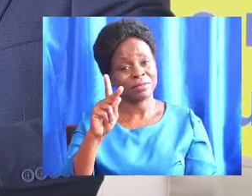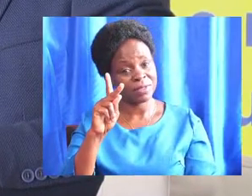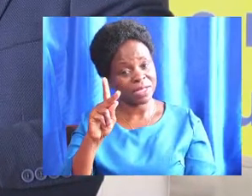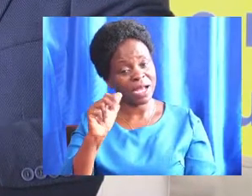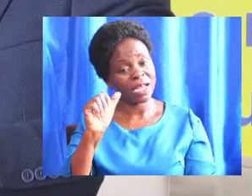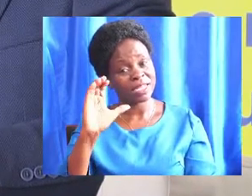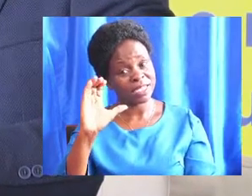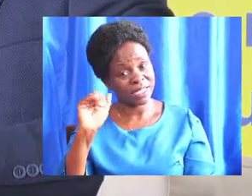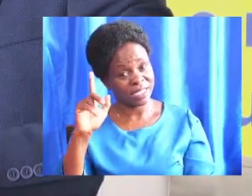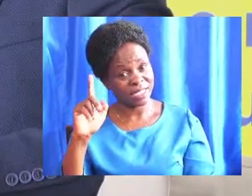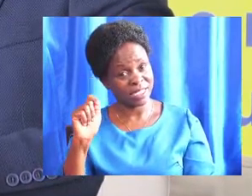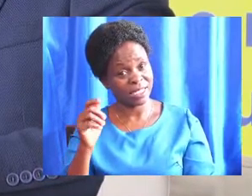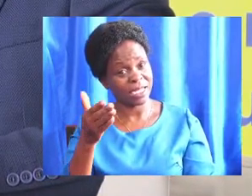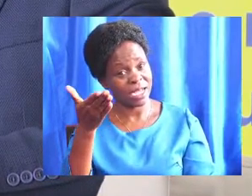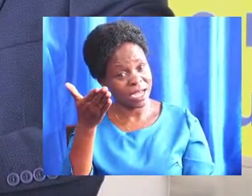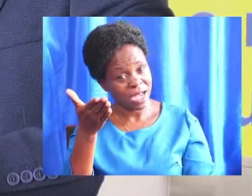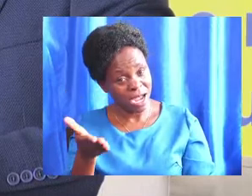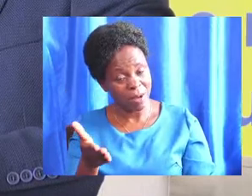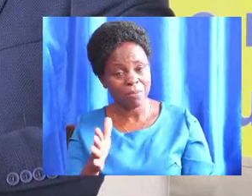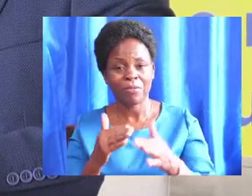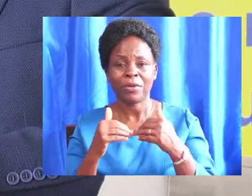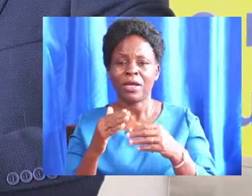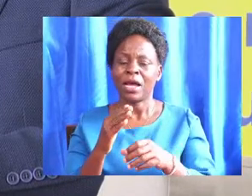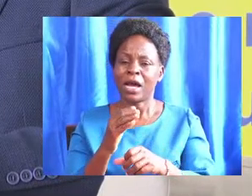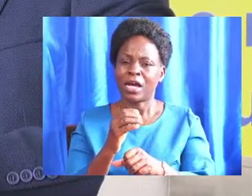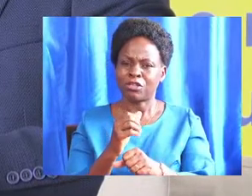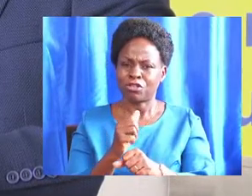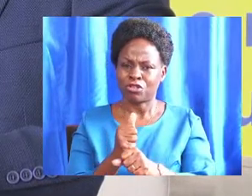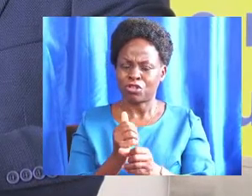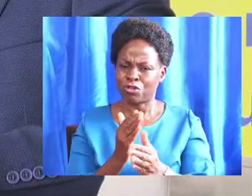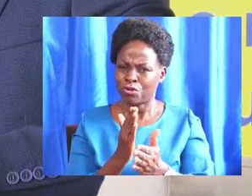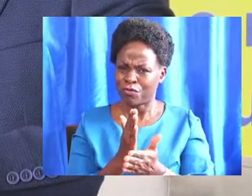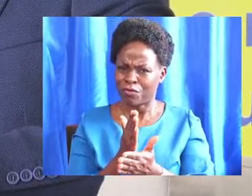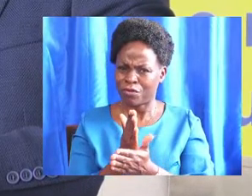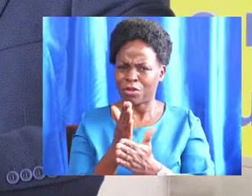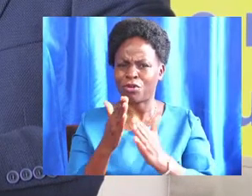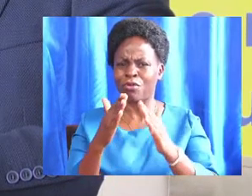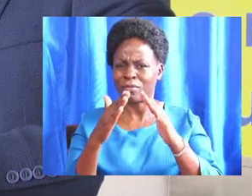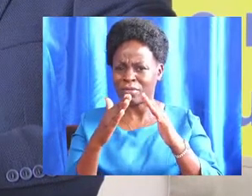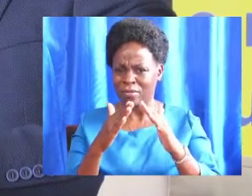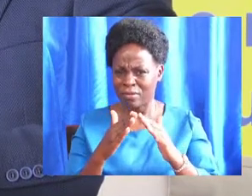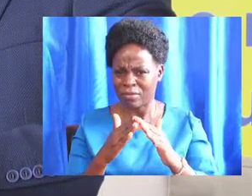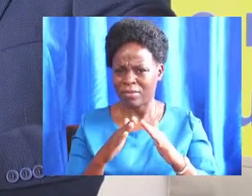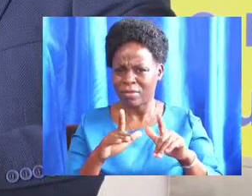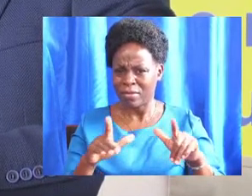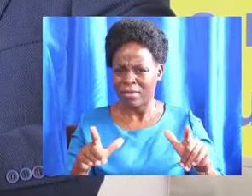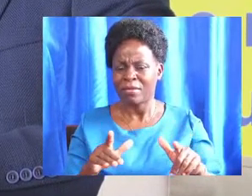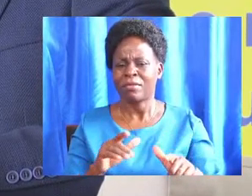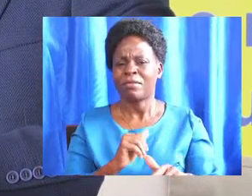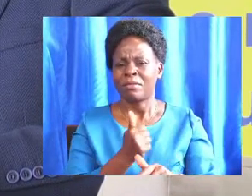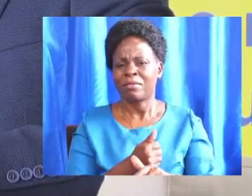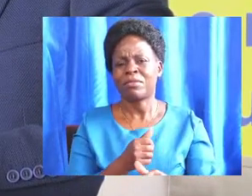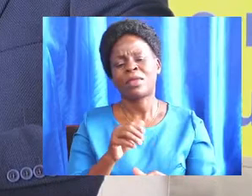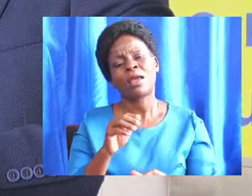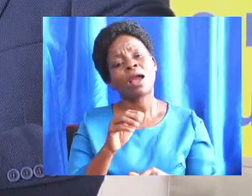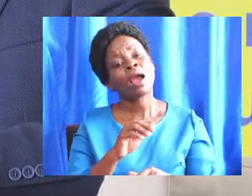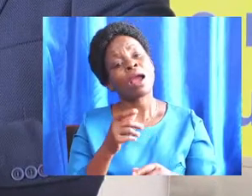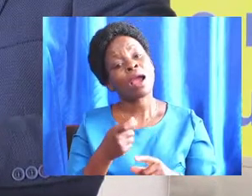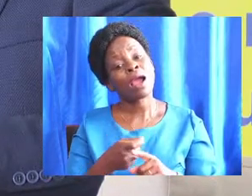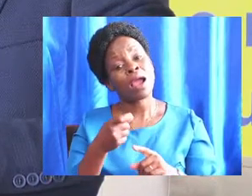Association, KASITA, Association of Real Estate Agency, Kampala Arcades Advocacy